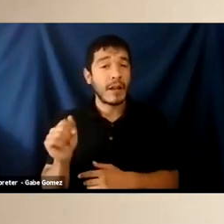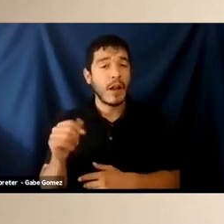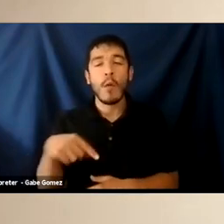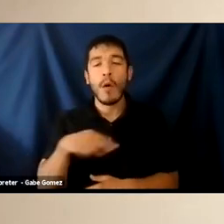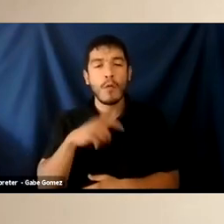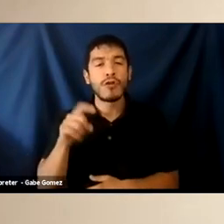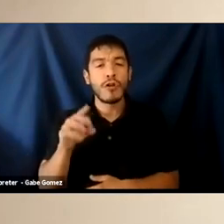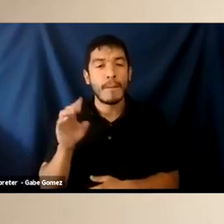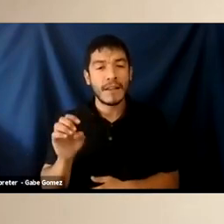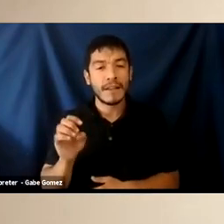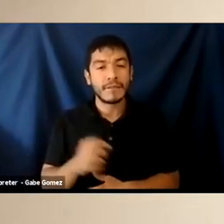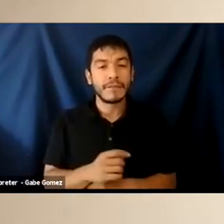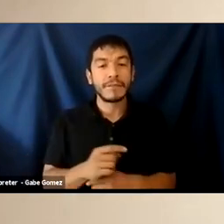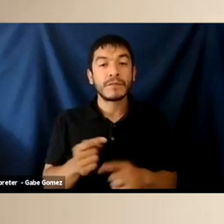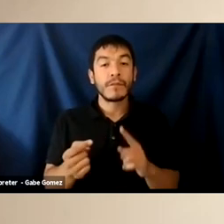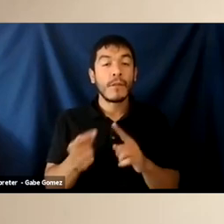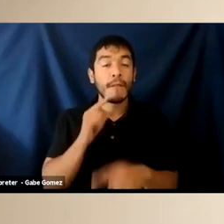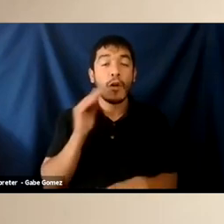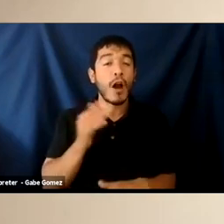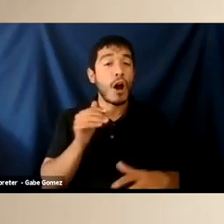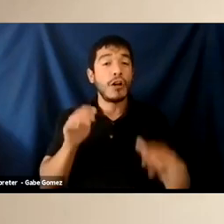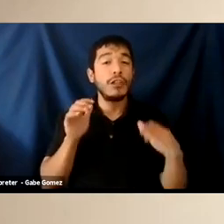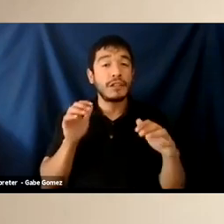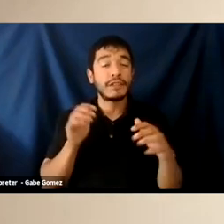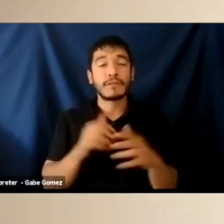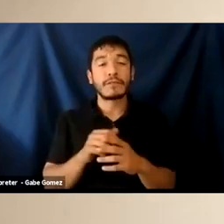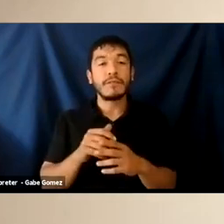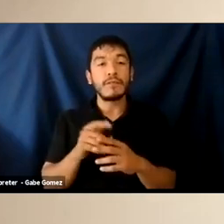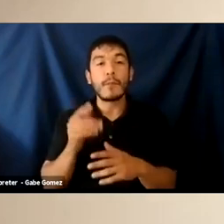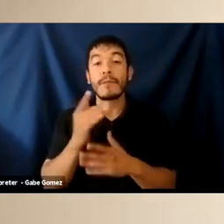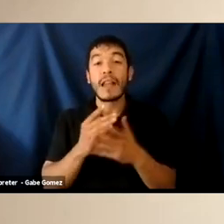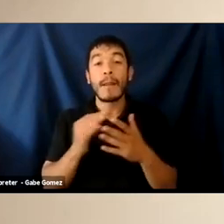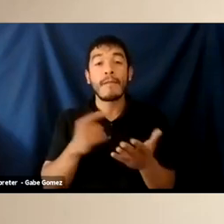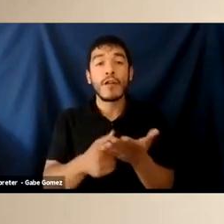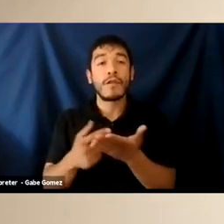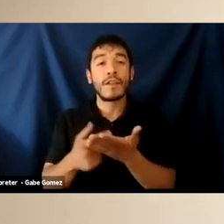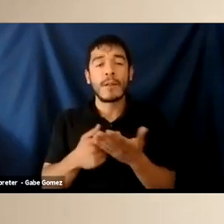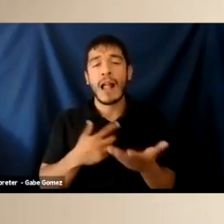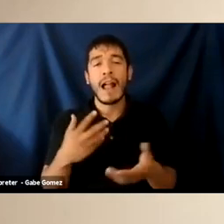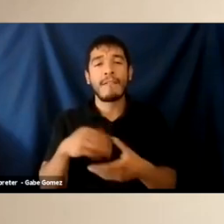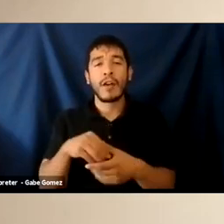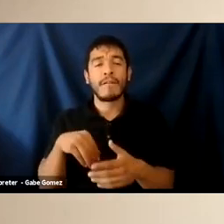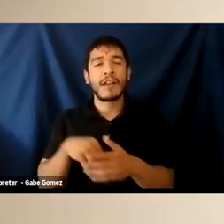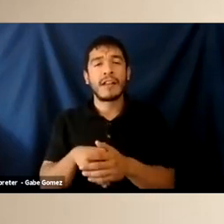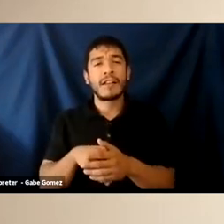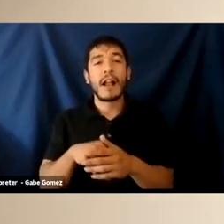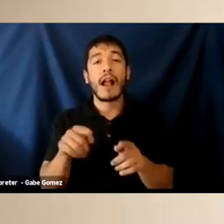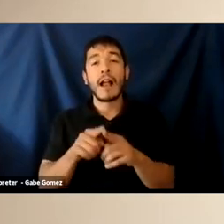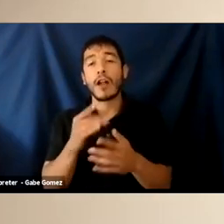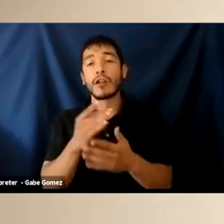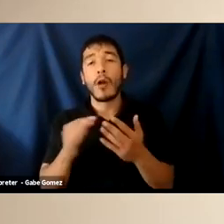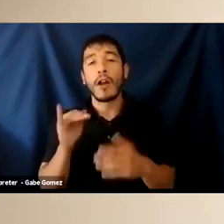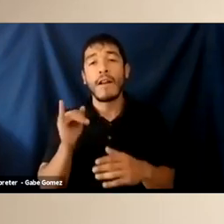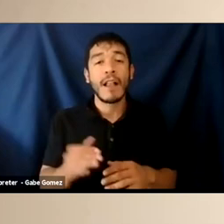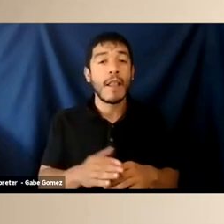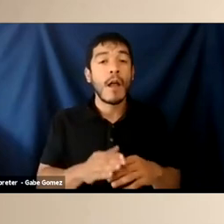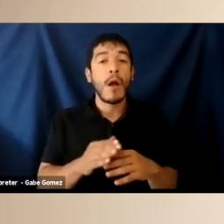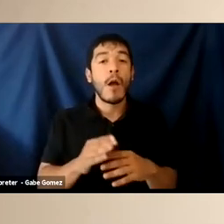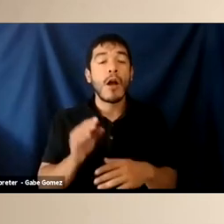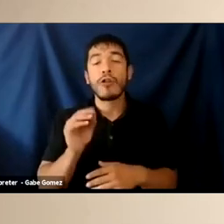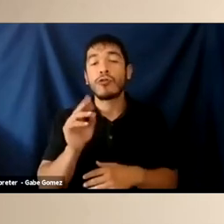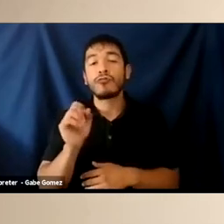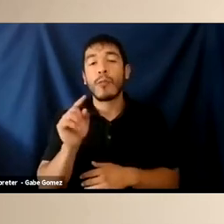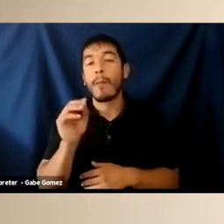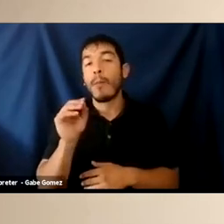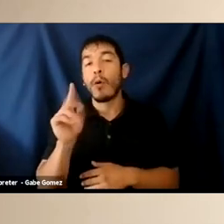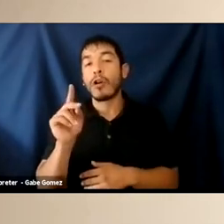be for our audiences. Some of the conversations I've been involved in is as part of the board trustee role have